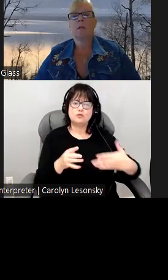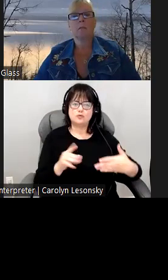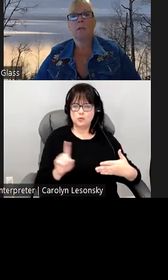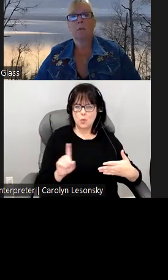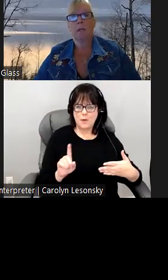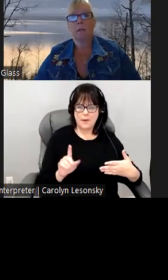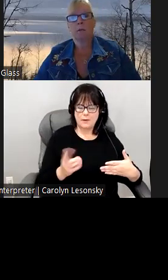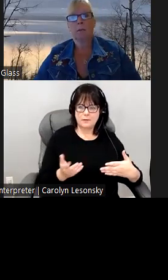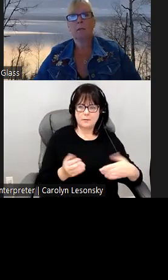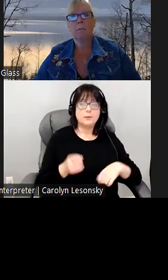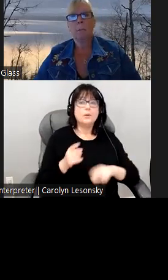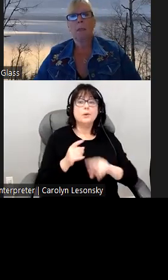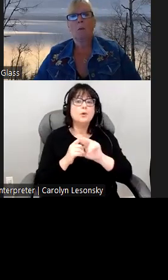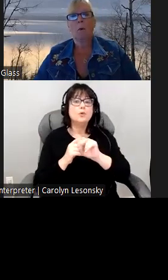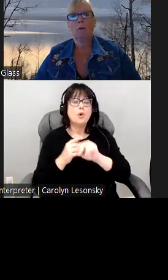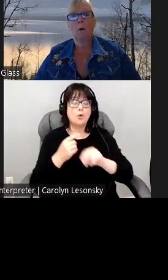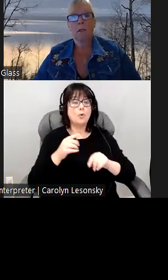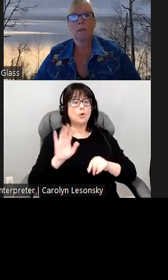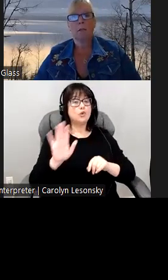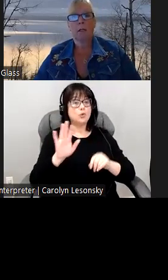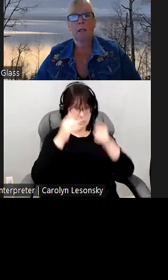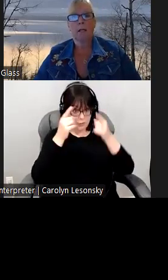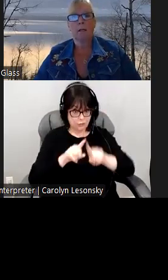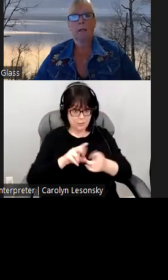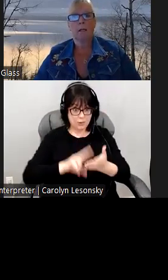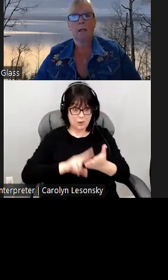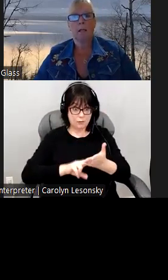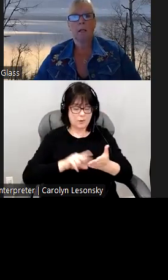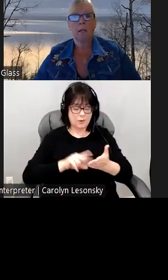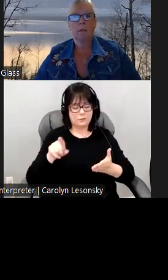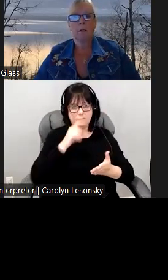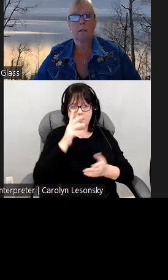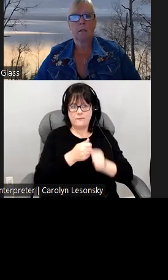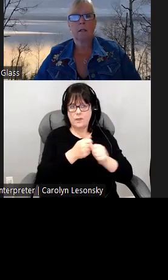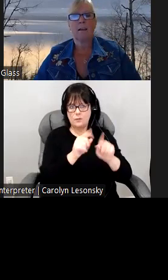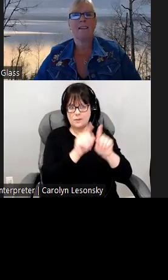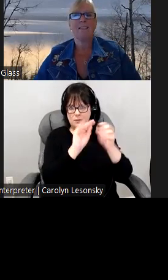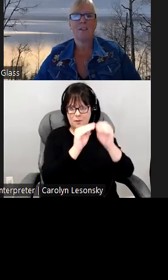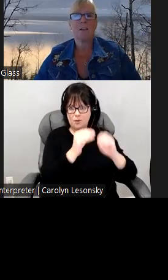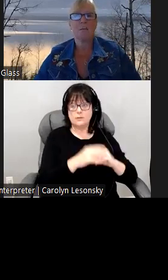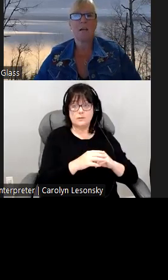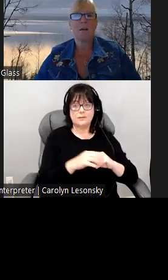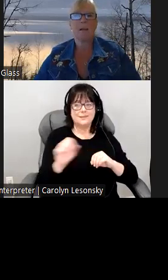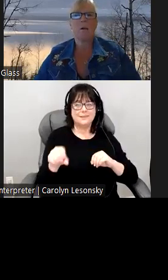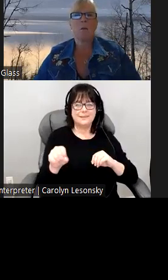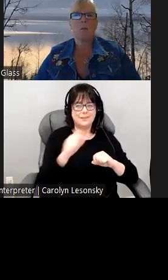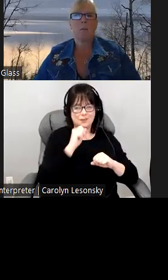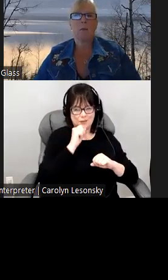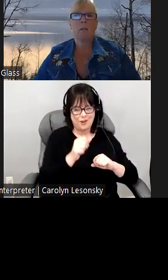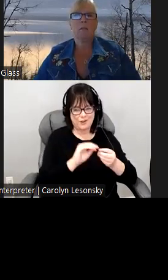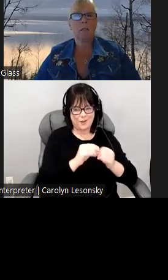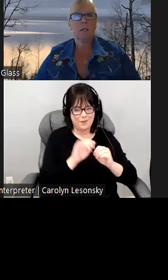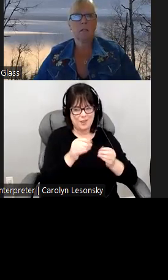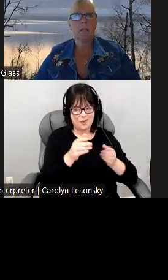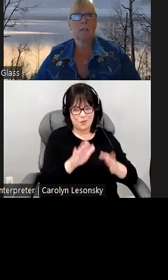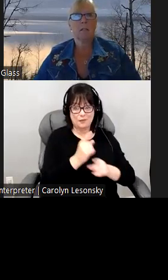not numbered that way in the agreement. What you want to look at is, yeah, they're not numbered that way.